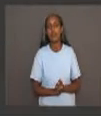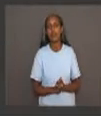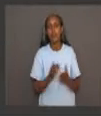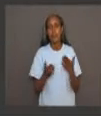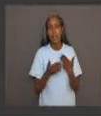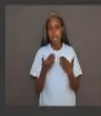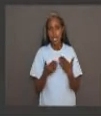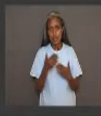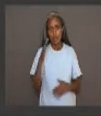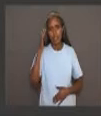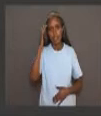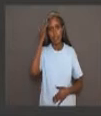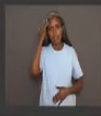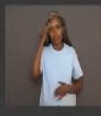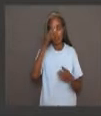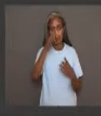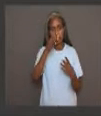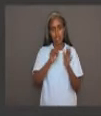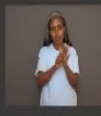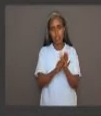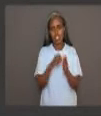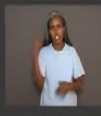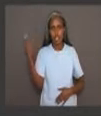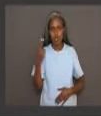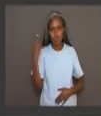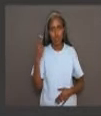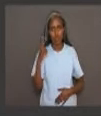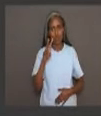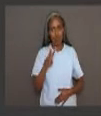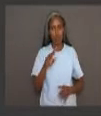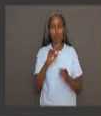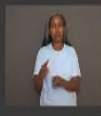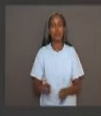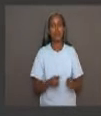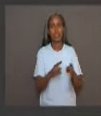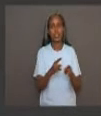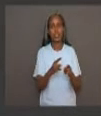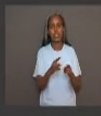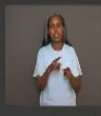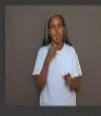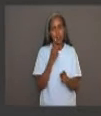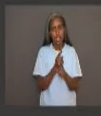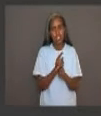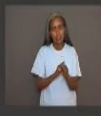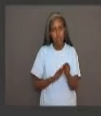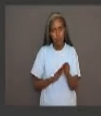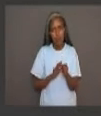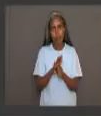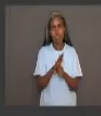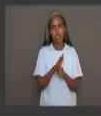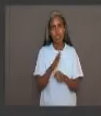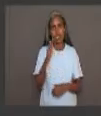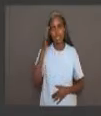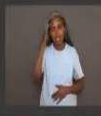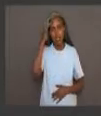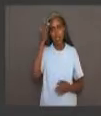Simple random sampling uses 2 methods to achieve completely